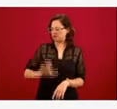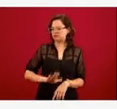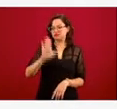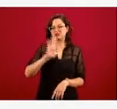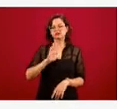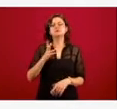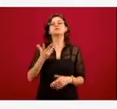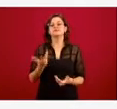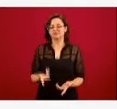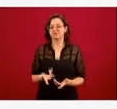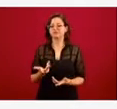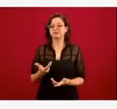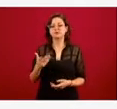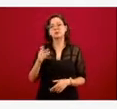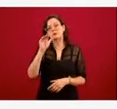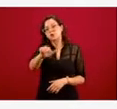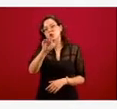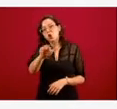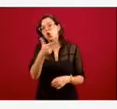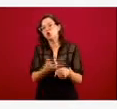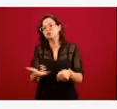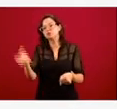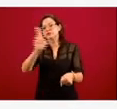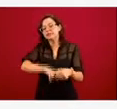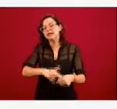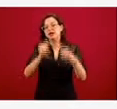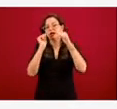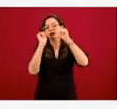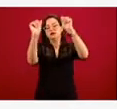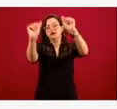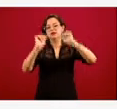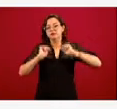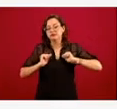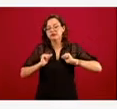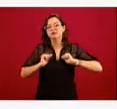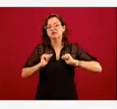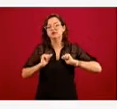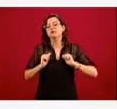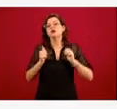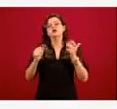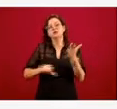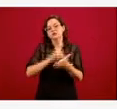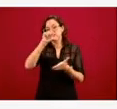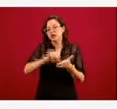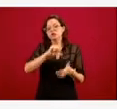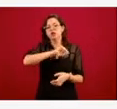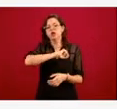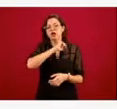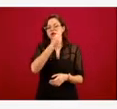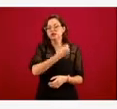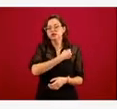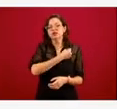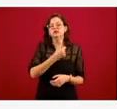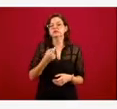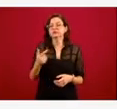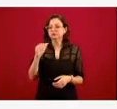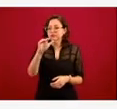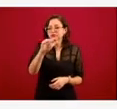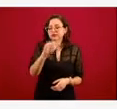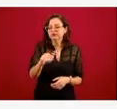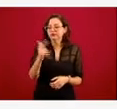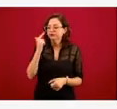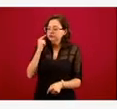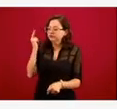Remember, the symptoms that happen with COVID-19 are similar to those of a flu or of other viral